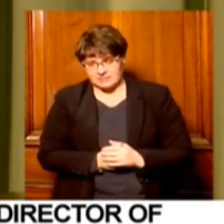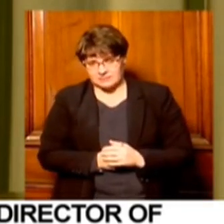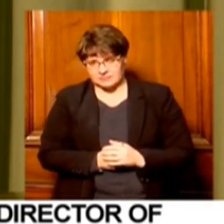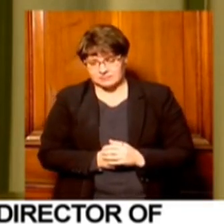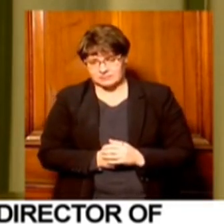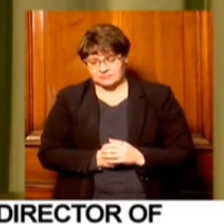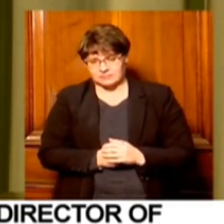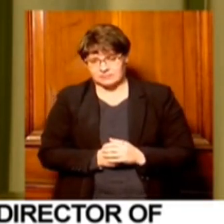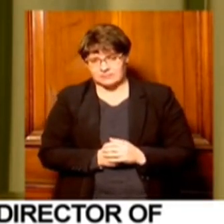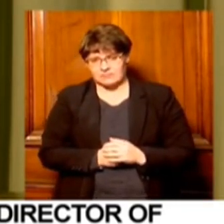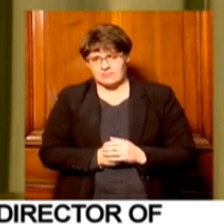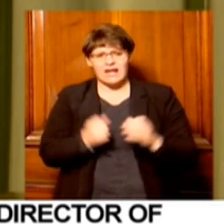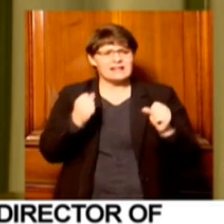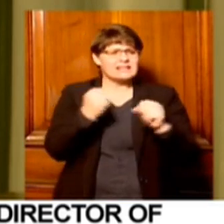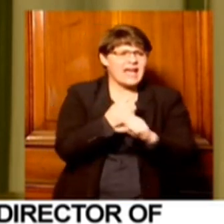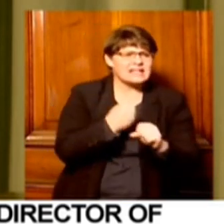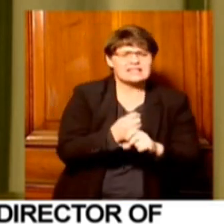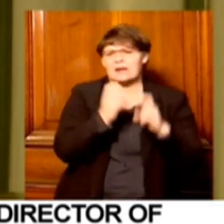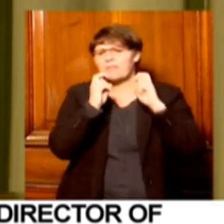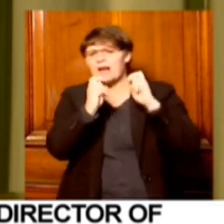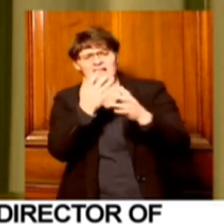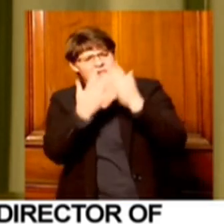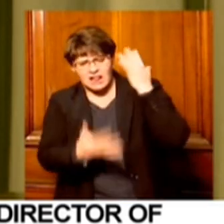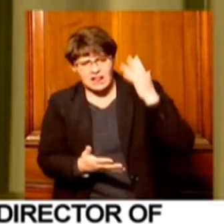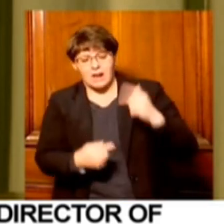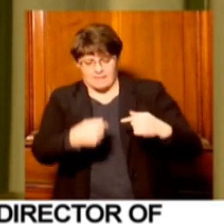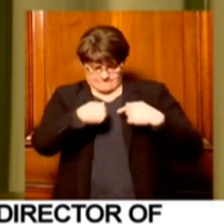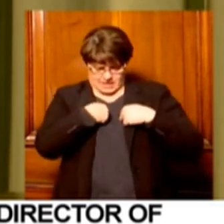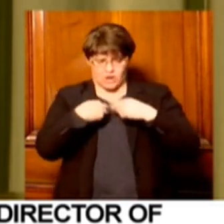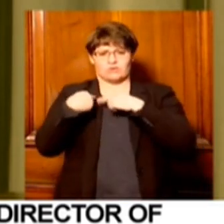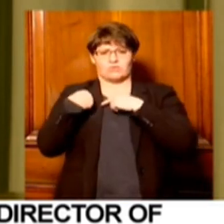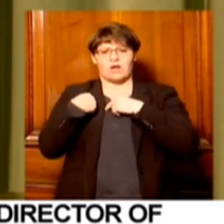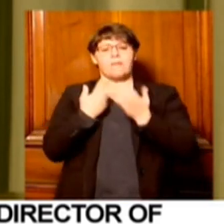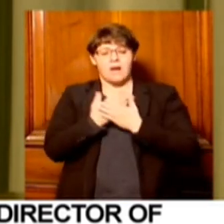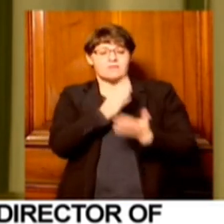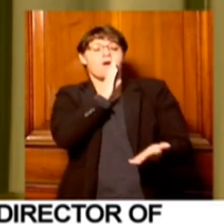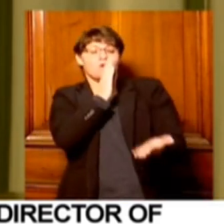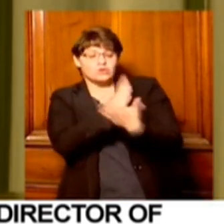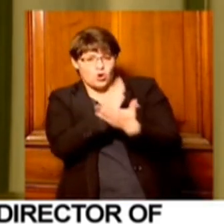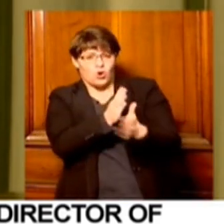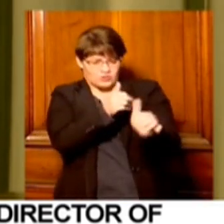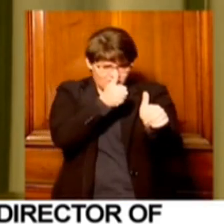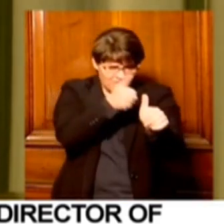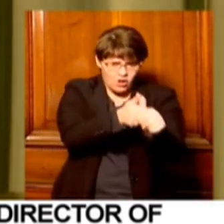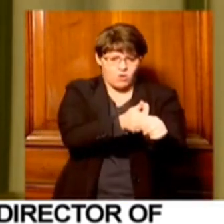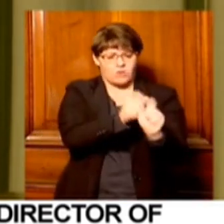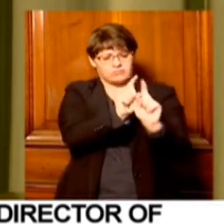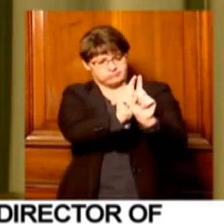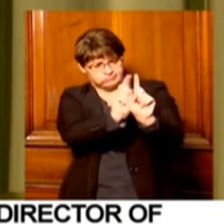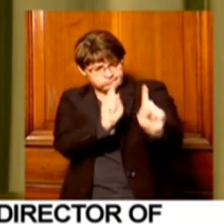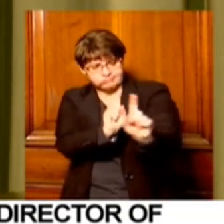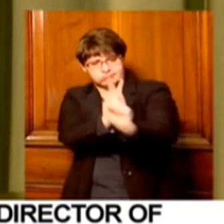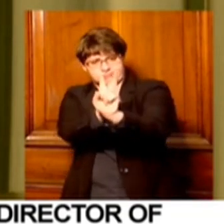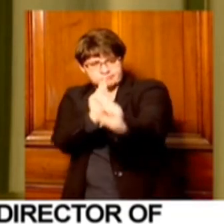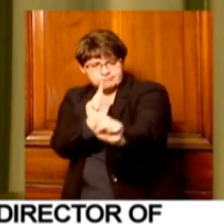public transport operators must put measures in place to adhere to physical distancing,